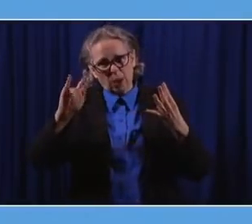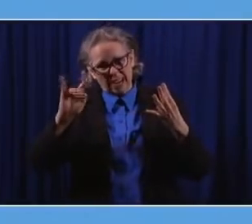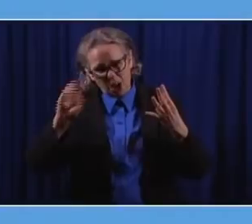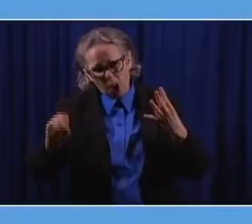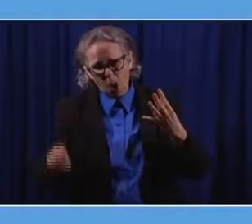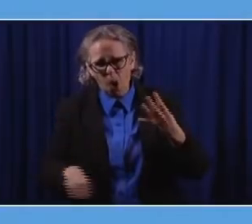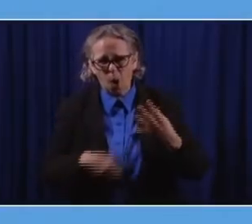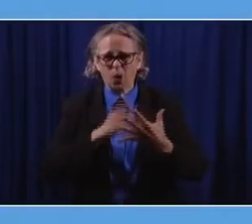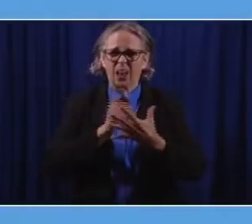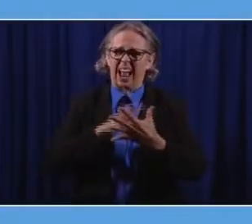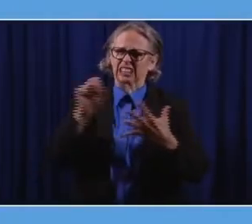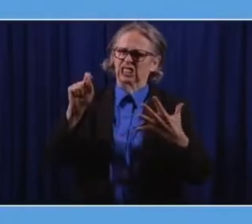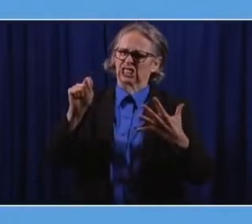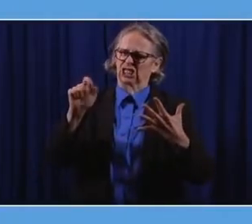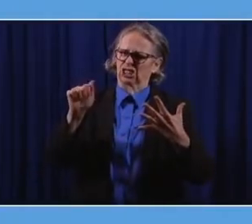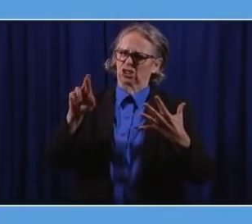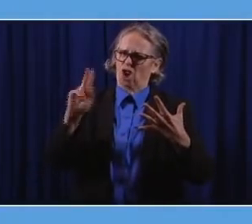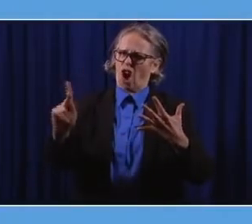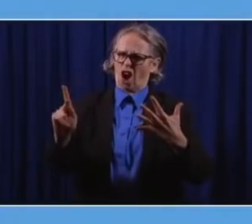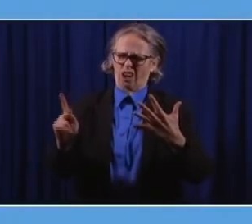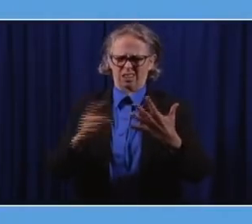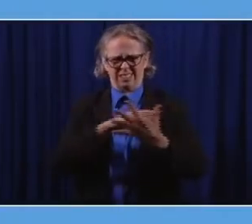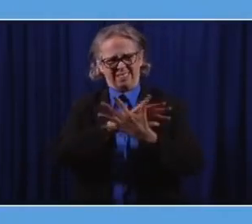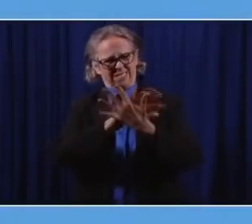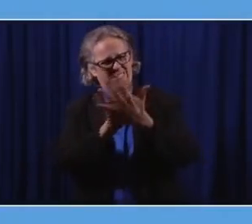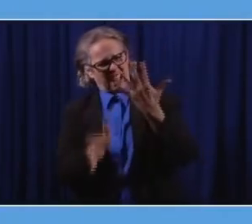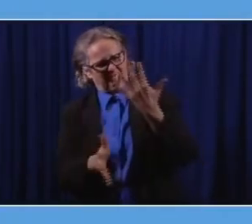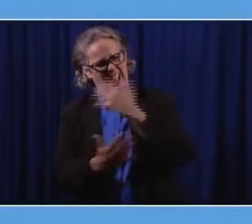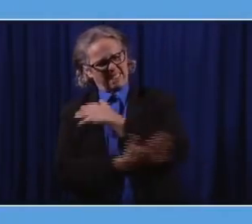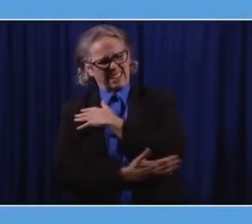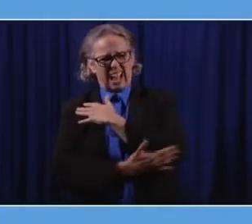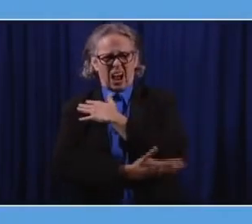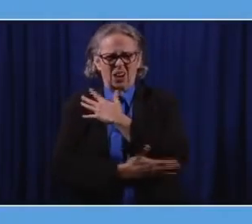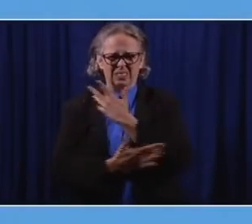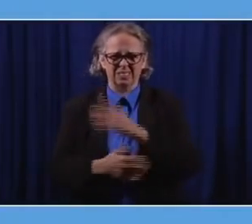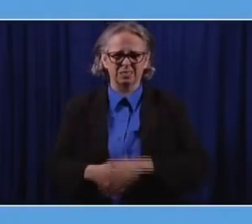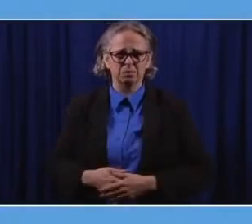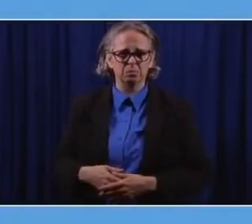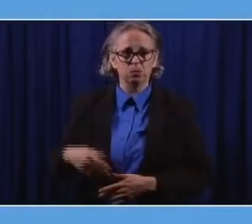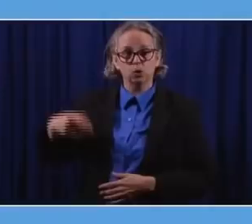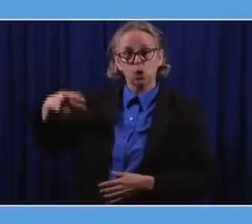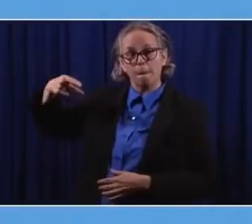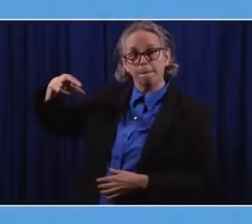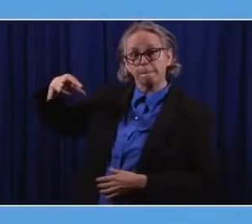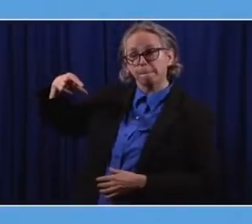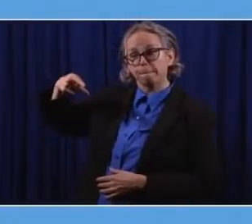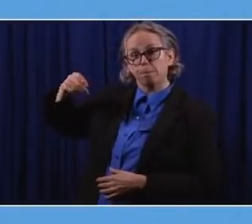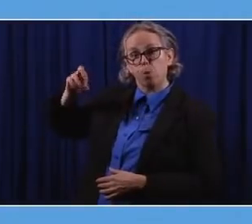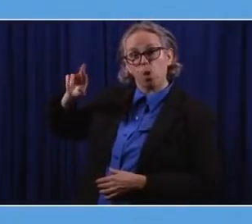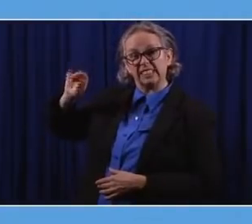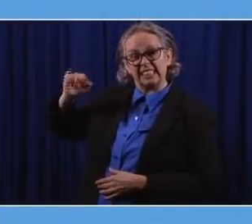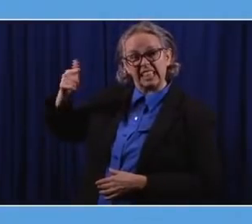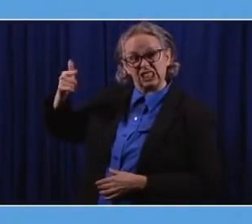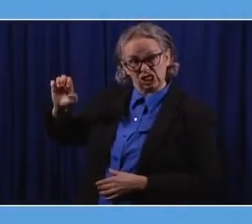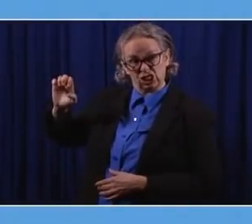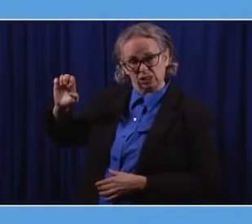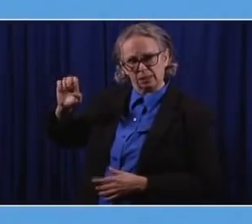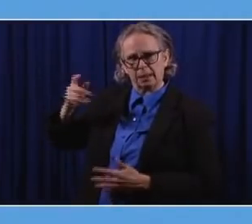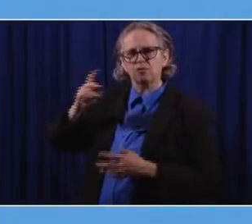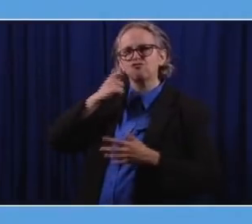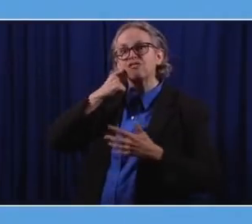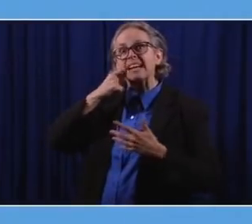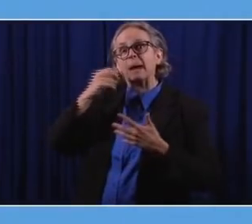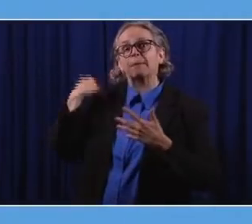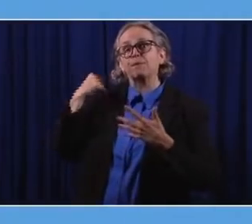off, I'm sorry, Portage County dropped off the red list, which is good news.